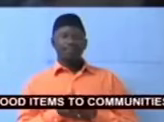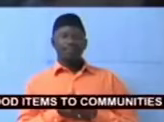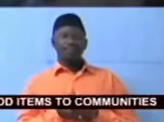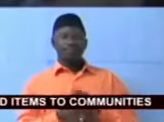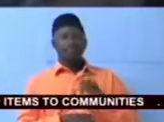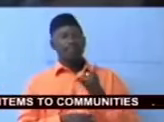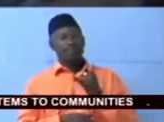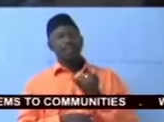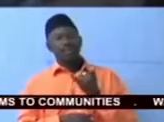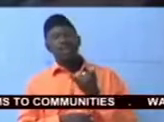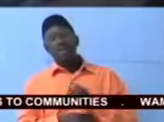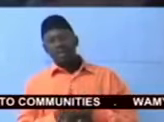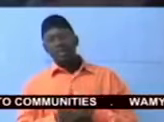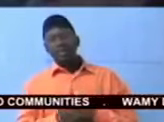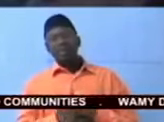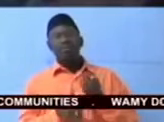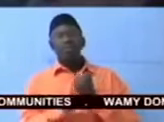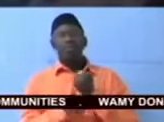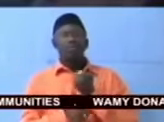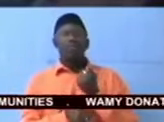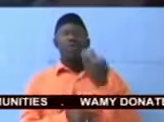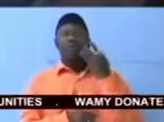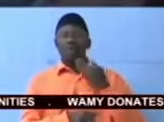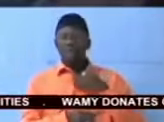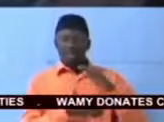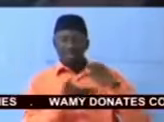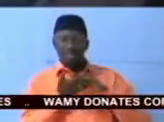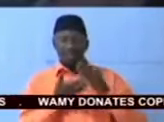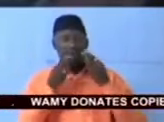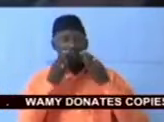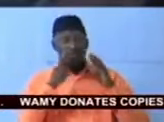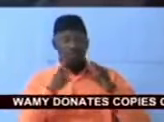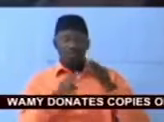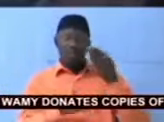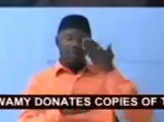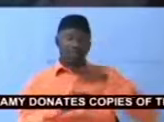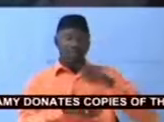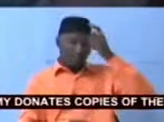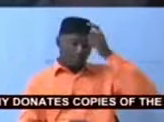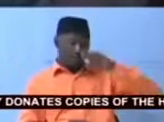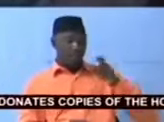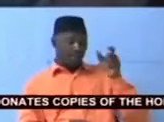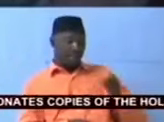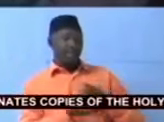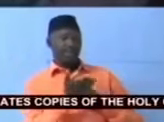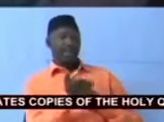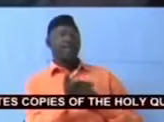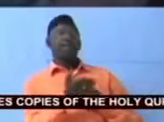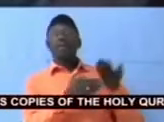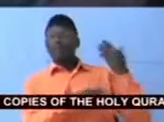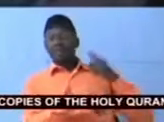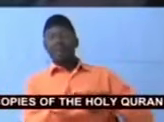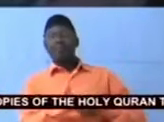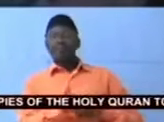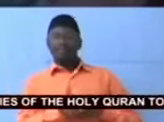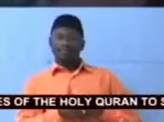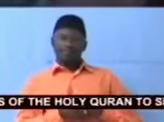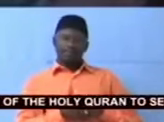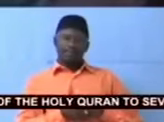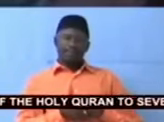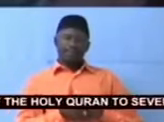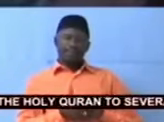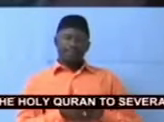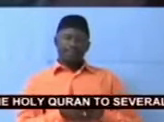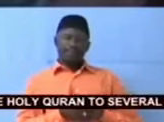when I received the information from the prosecutor waaw ndax jamono bi nga xamé ni joton na bataxel bo ci atté prosecutor bi